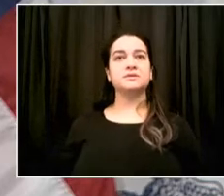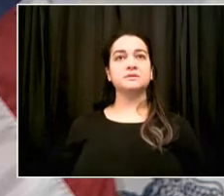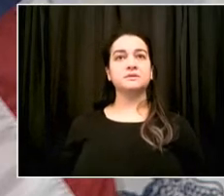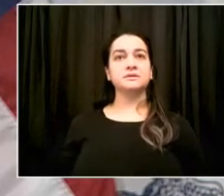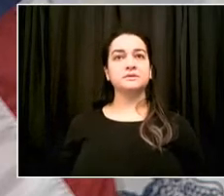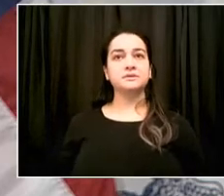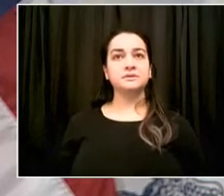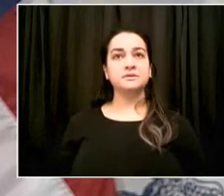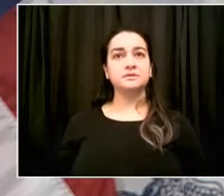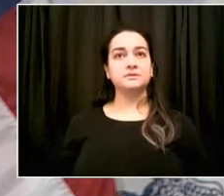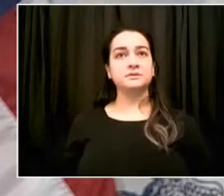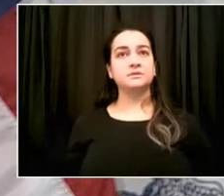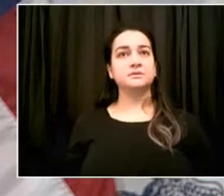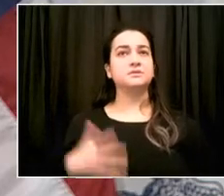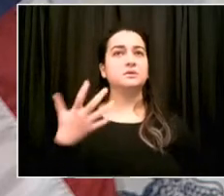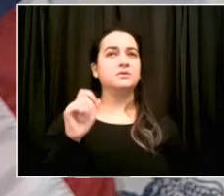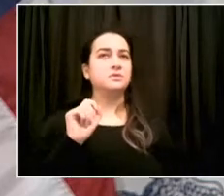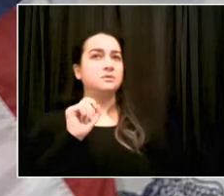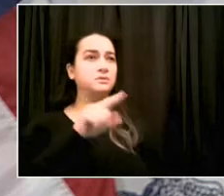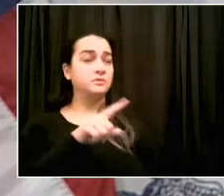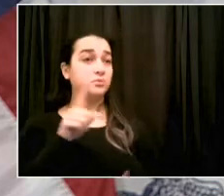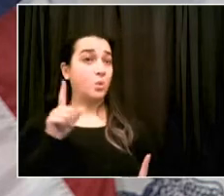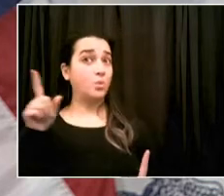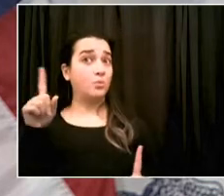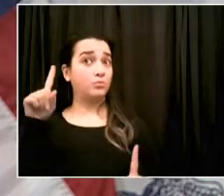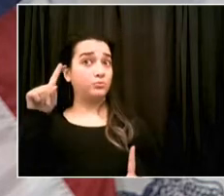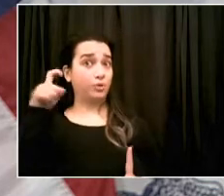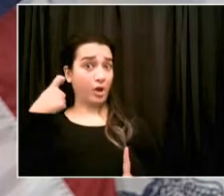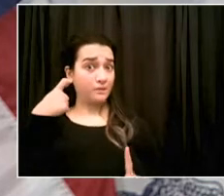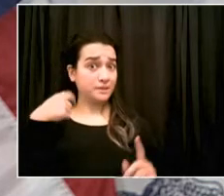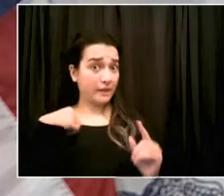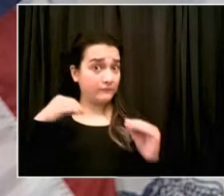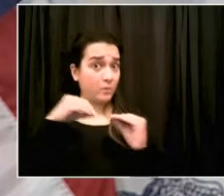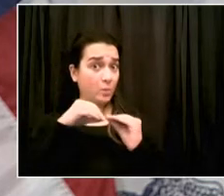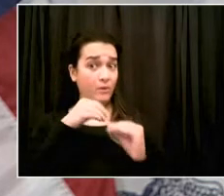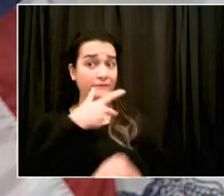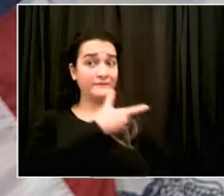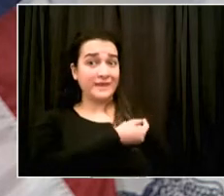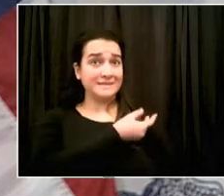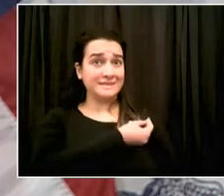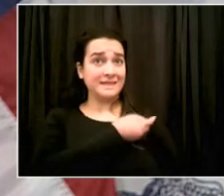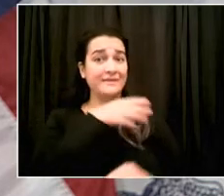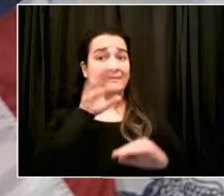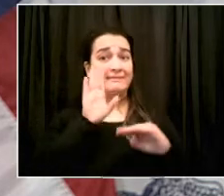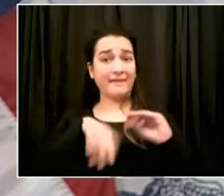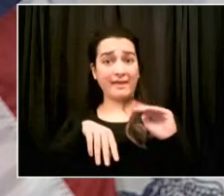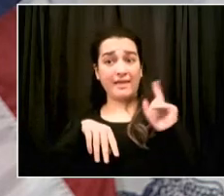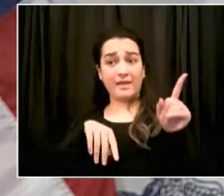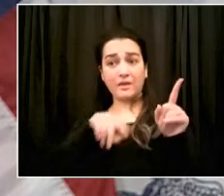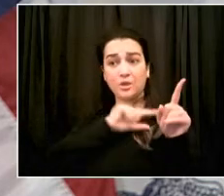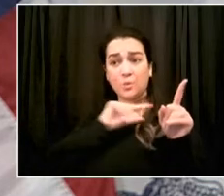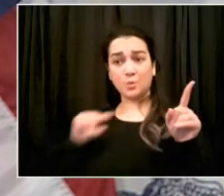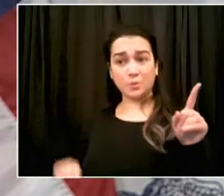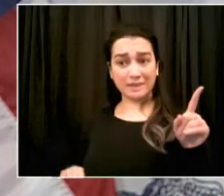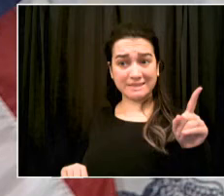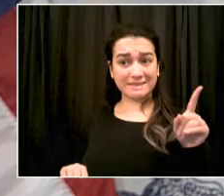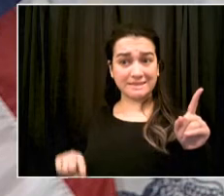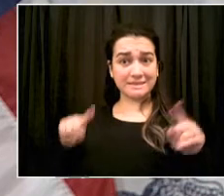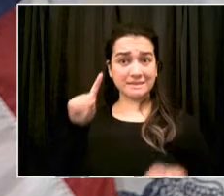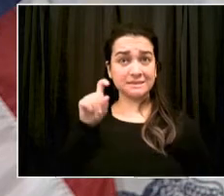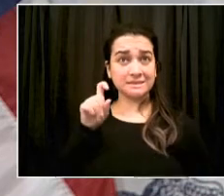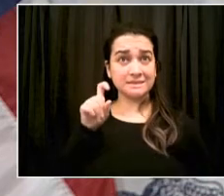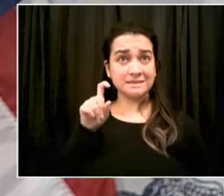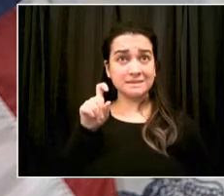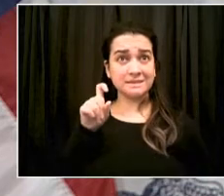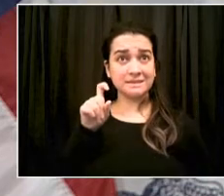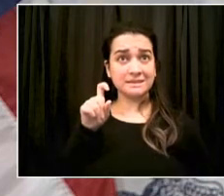speak negatively of the efficacy of New York City's efforts in vaccinations if a state-run joint venture gets, it sounds like it's quadruple the